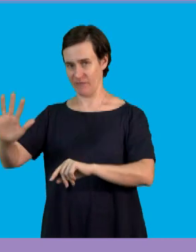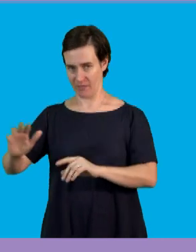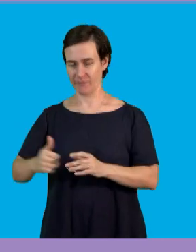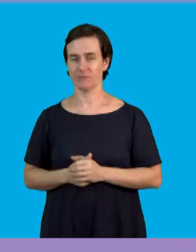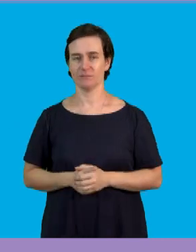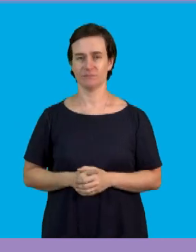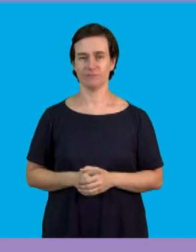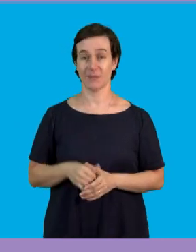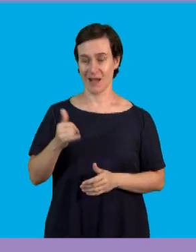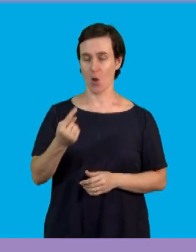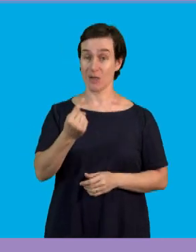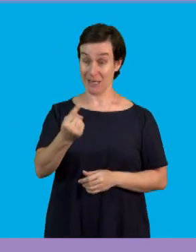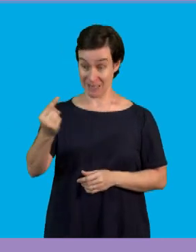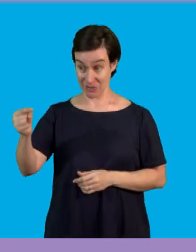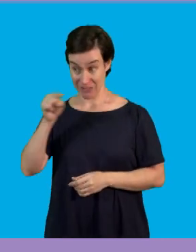by 5.